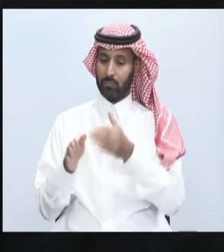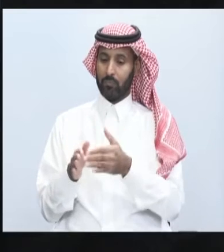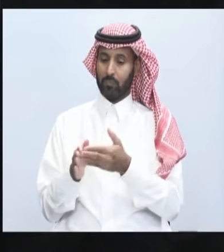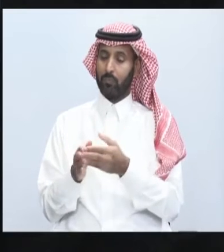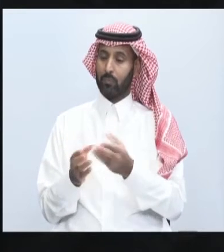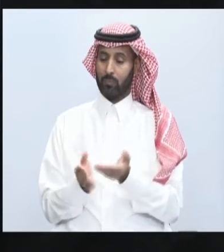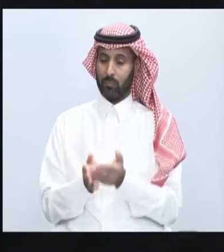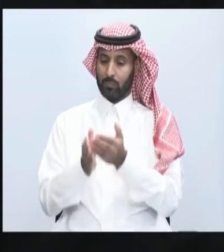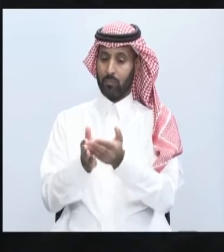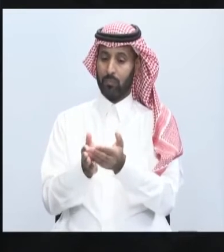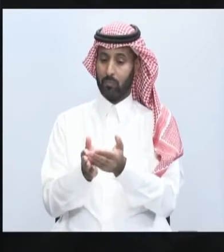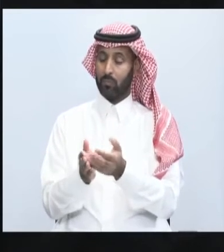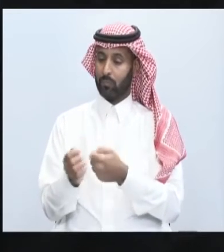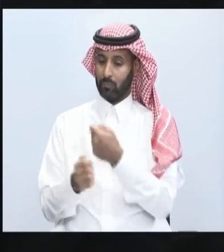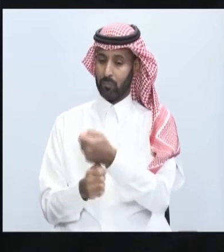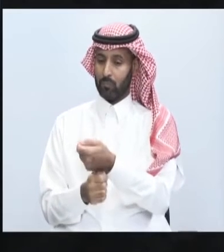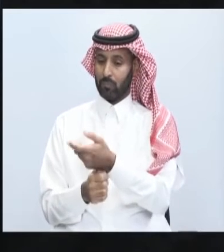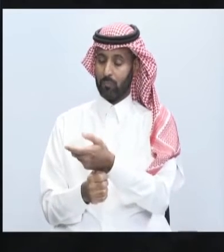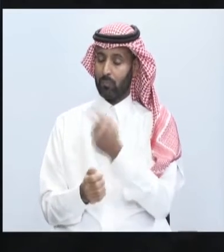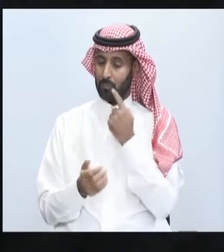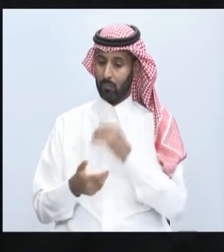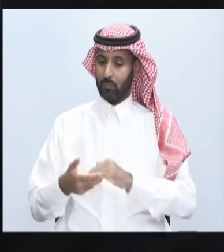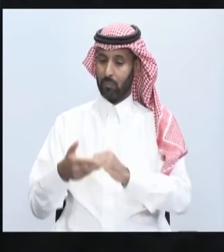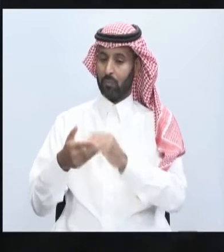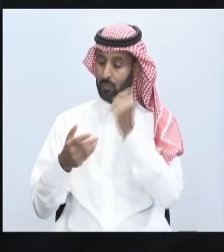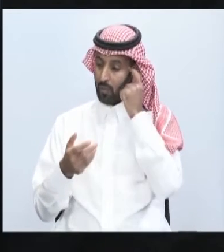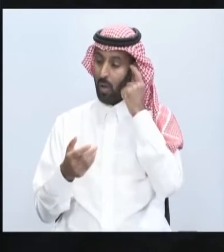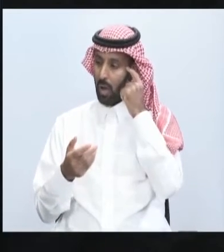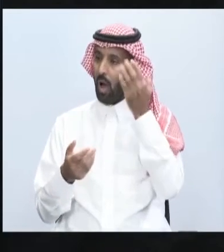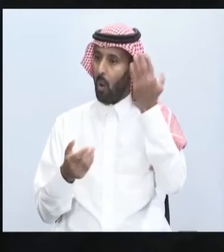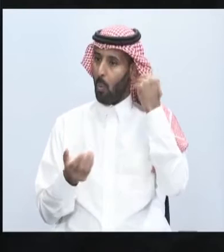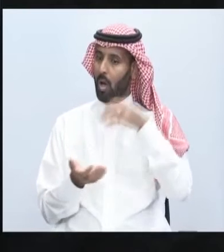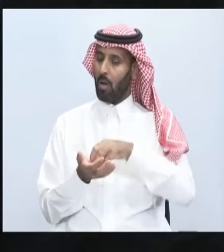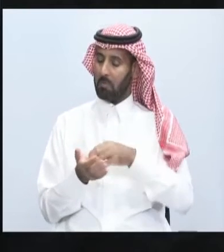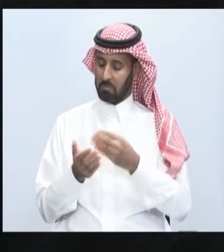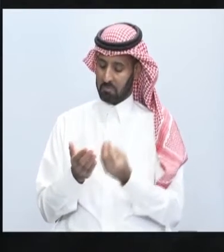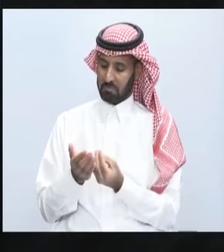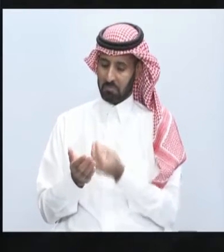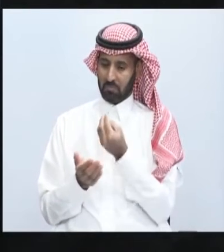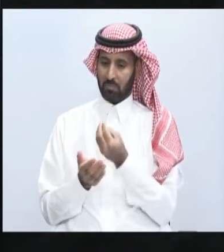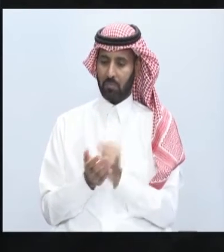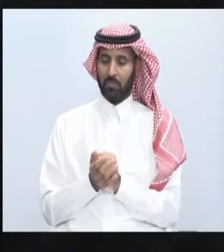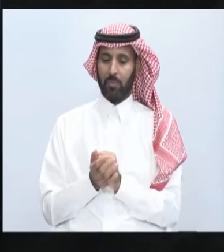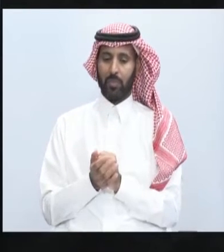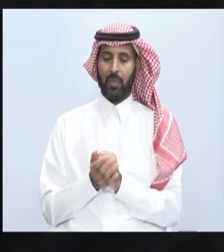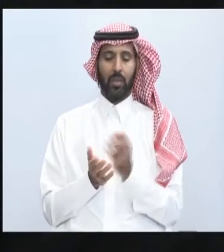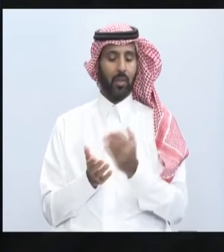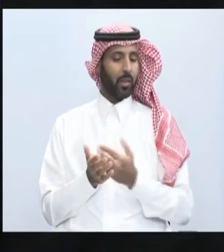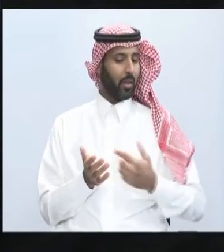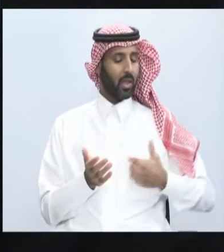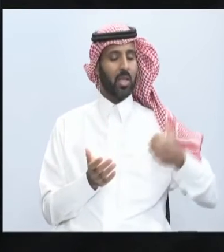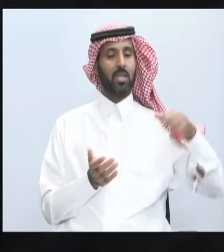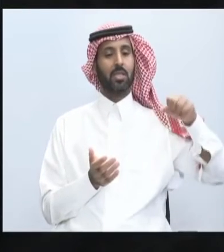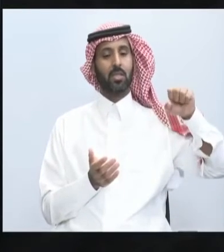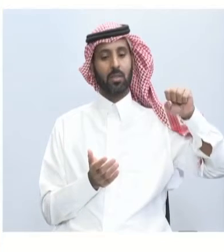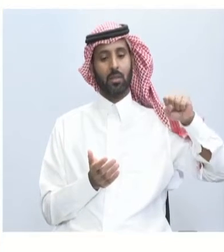has products that will help you to remember this place. We call these products as